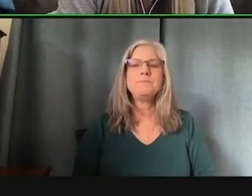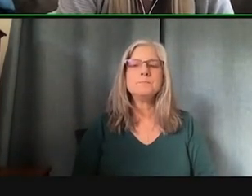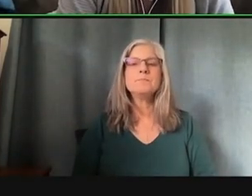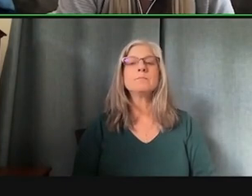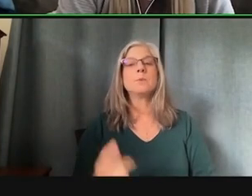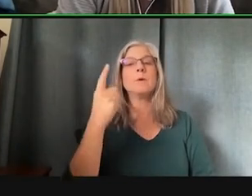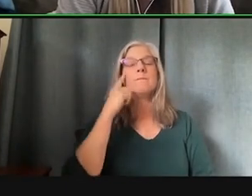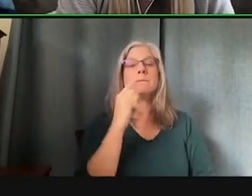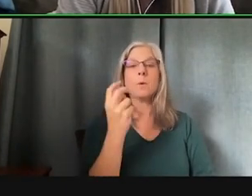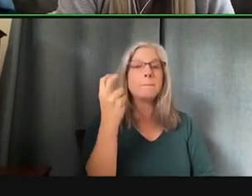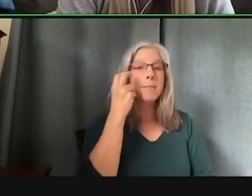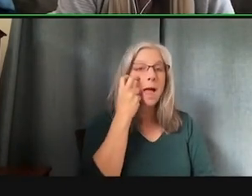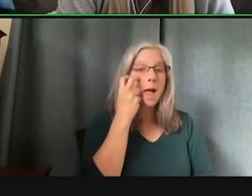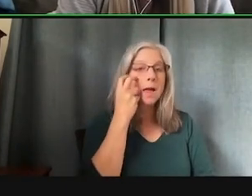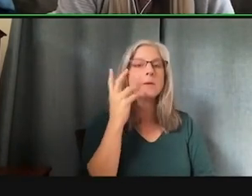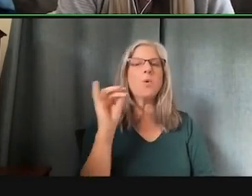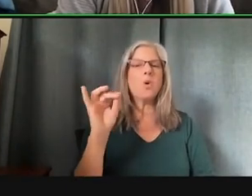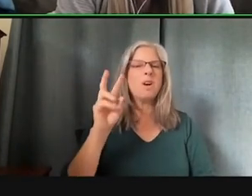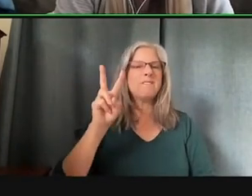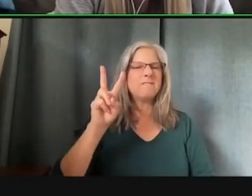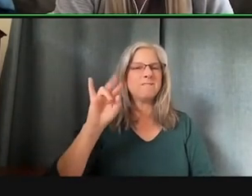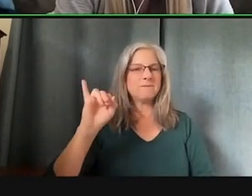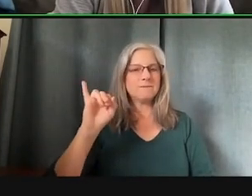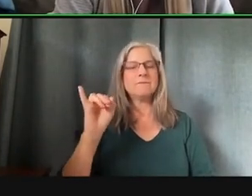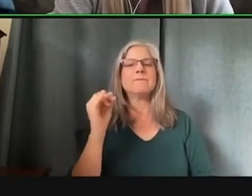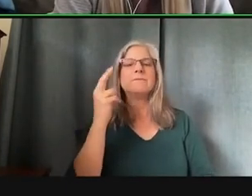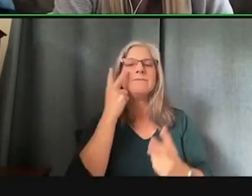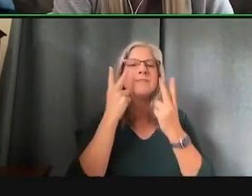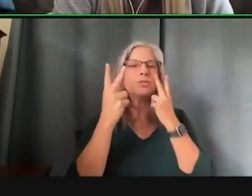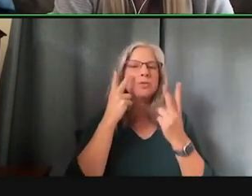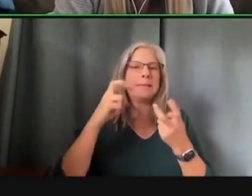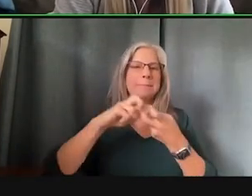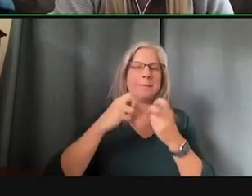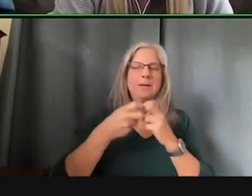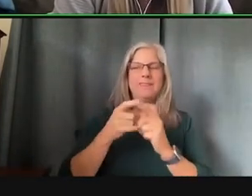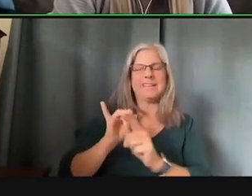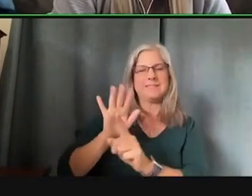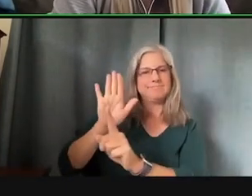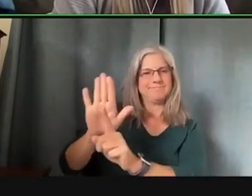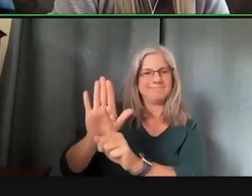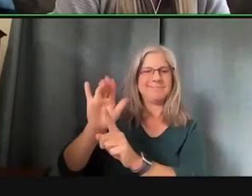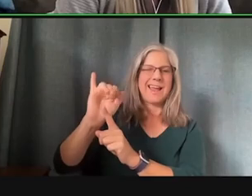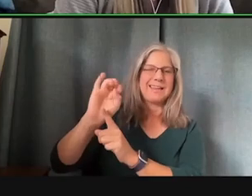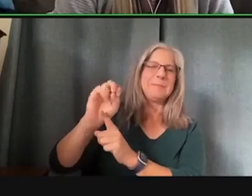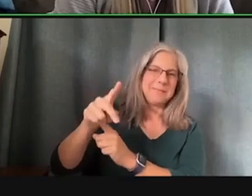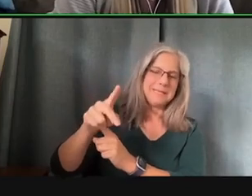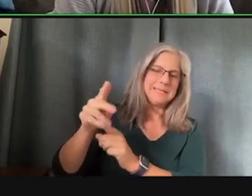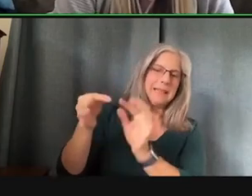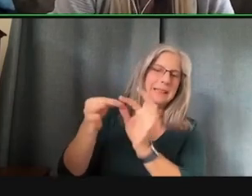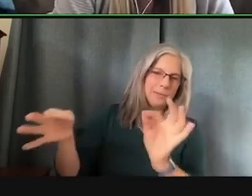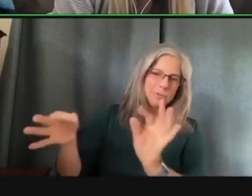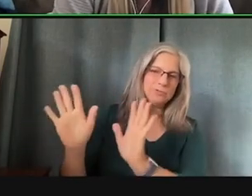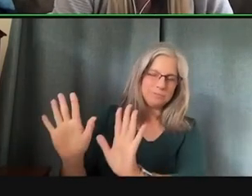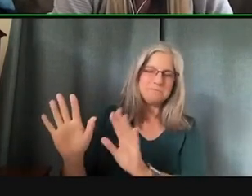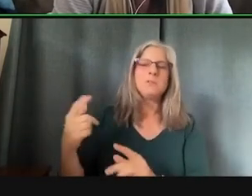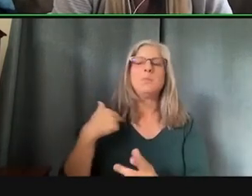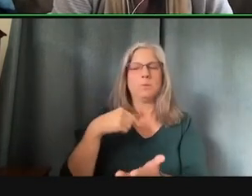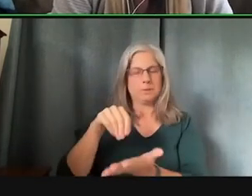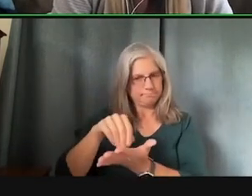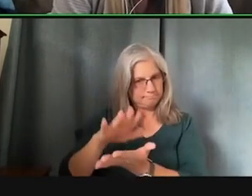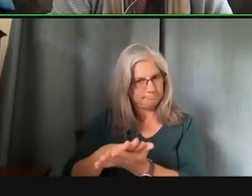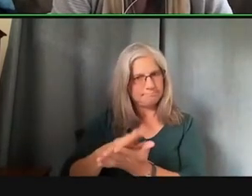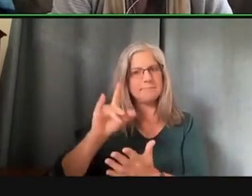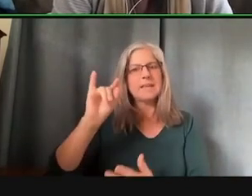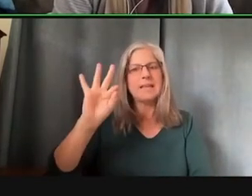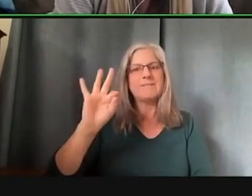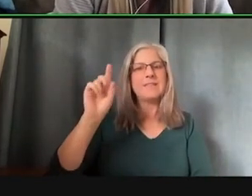For blind or visually impaired students, again, that's the language that's utilized in the IEP. We would document if they